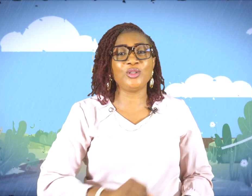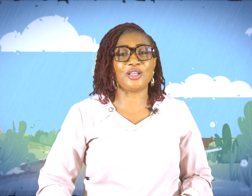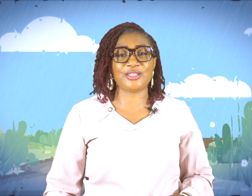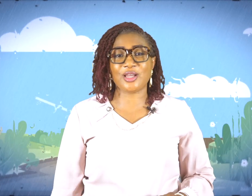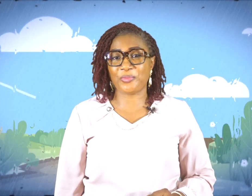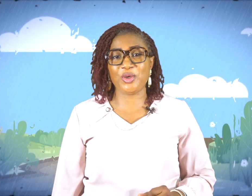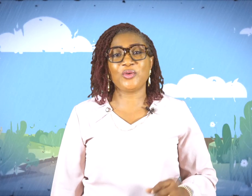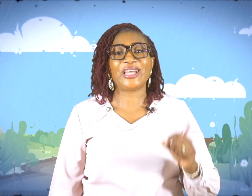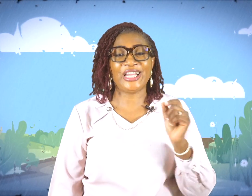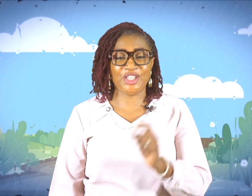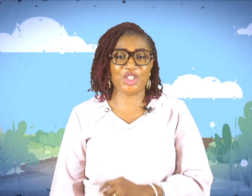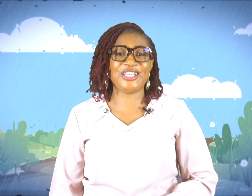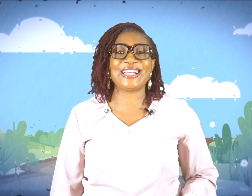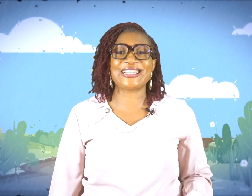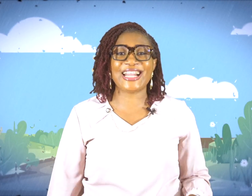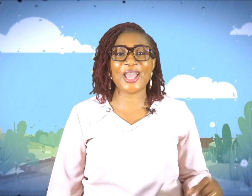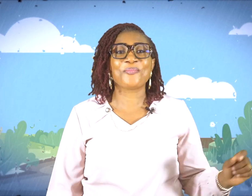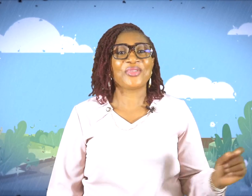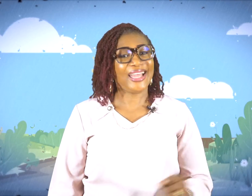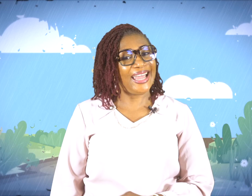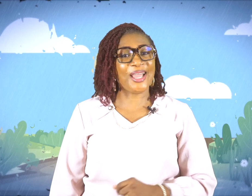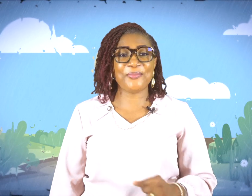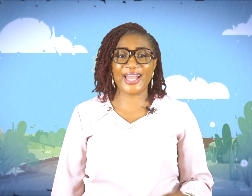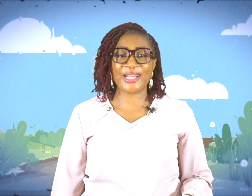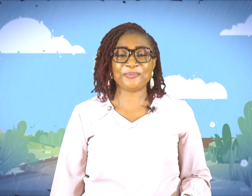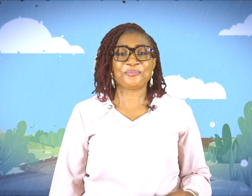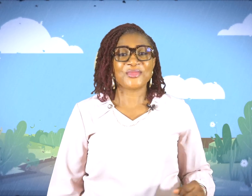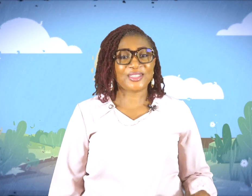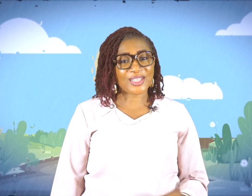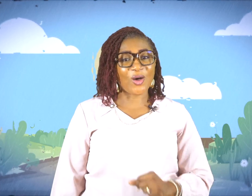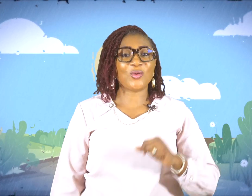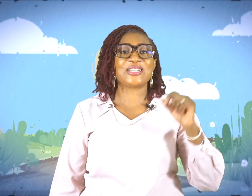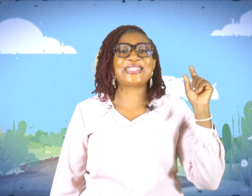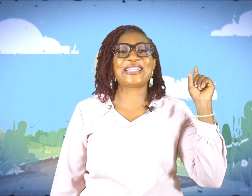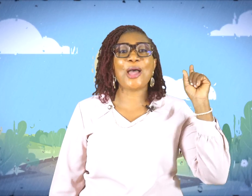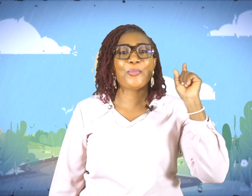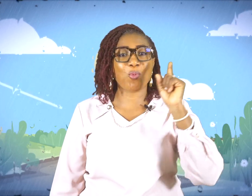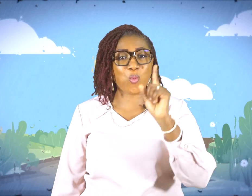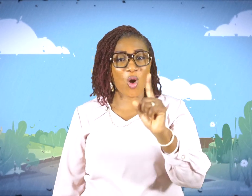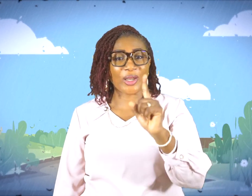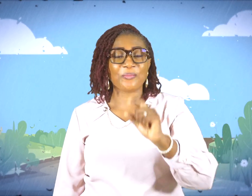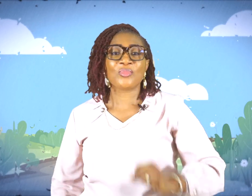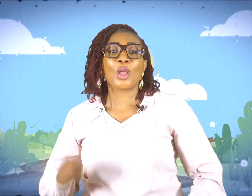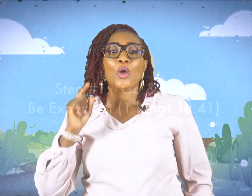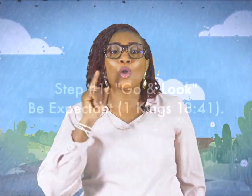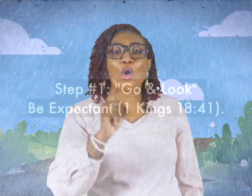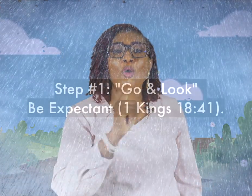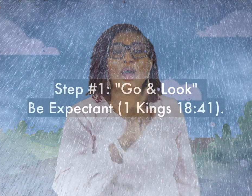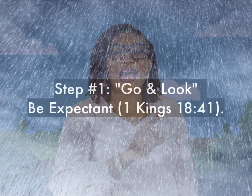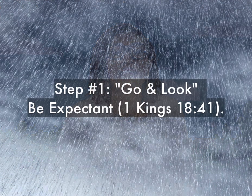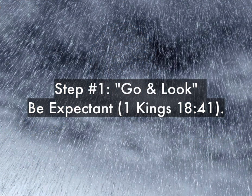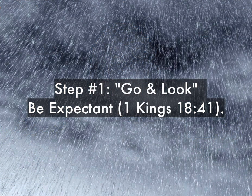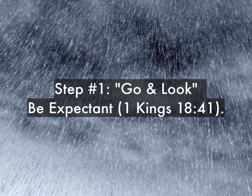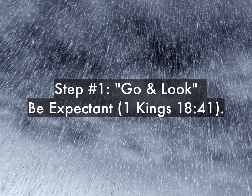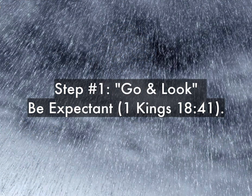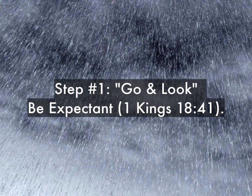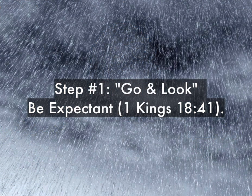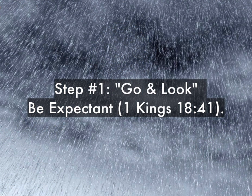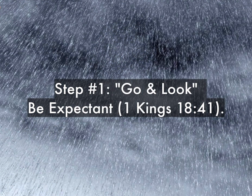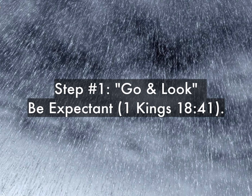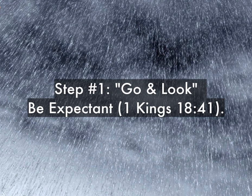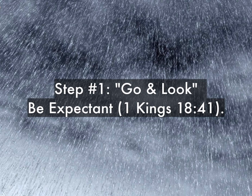Rain will not stop you in Jesus' name. Amen. So, step one, go and